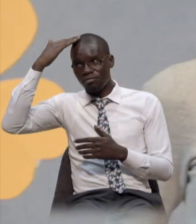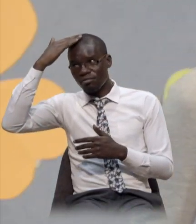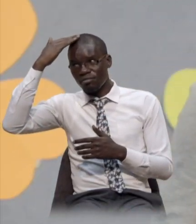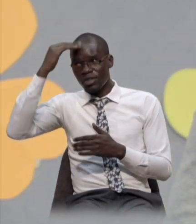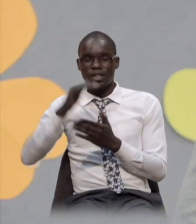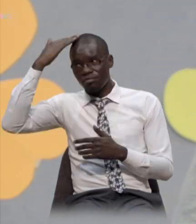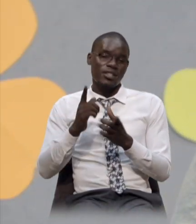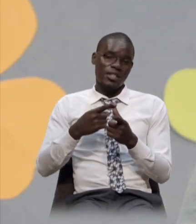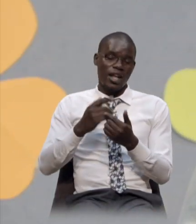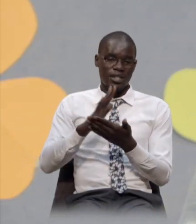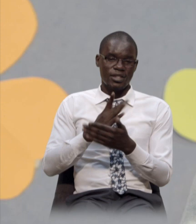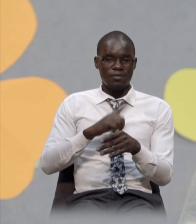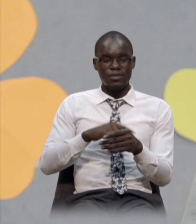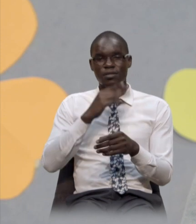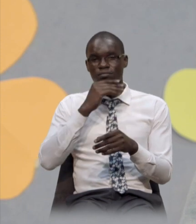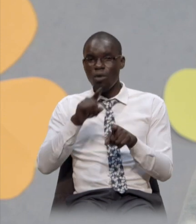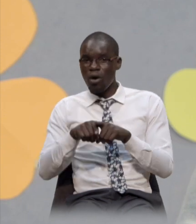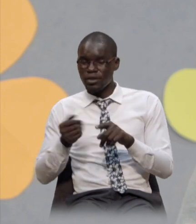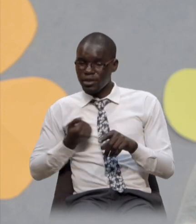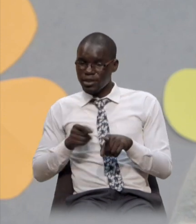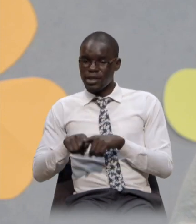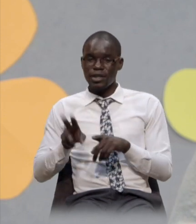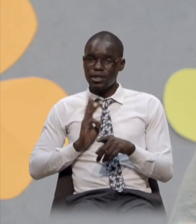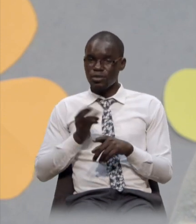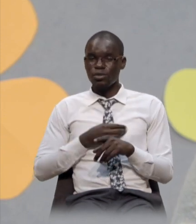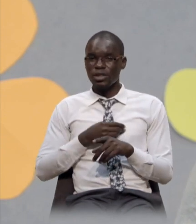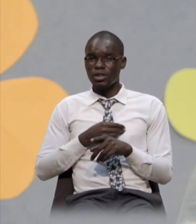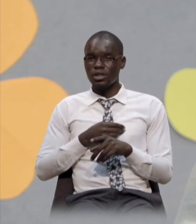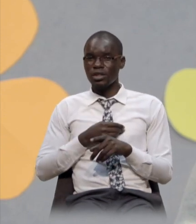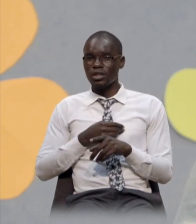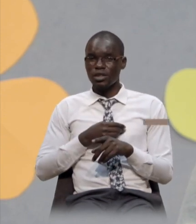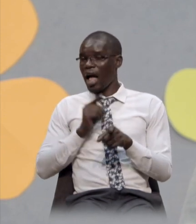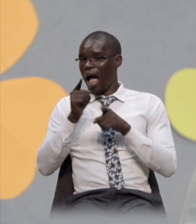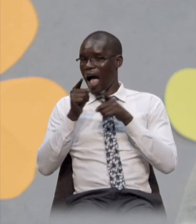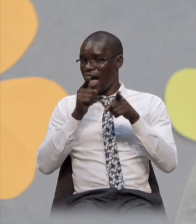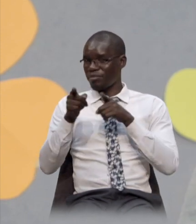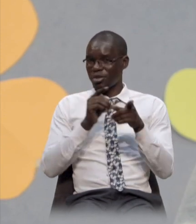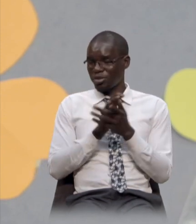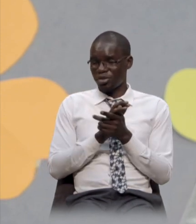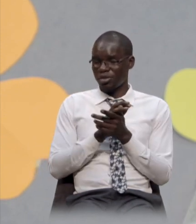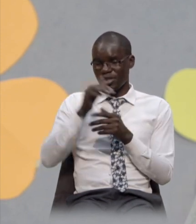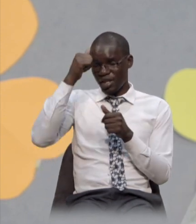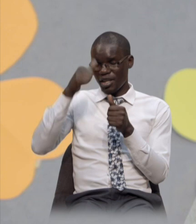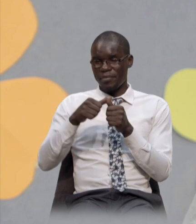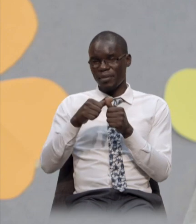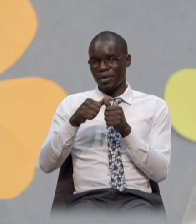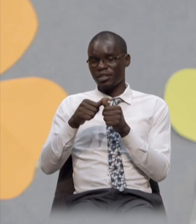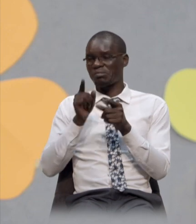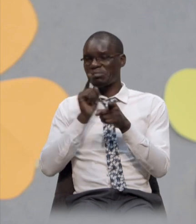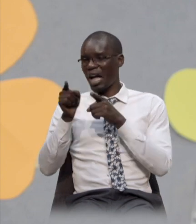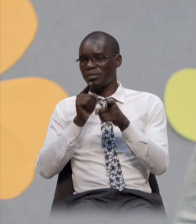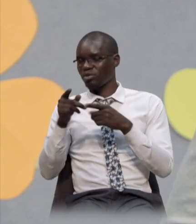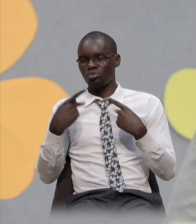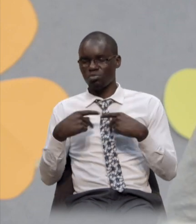you bald-headed man. And sometimes, boys and girls, do we abuse some people? Please, remember, we should not abuse people. God does